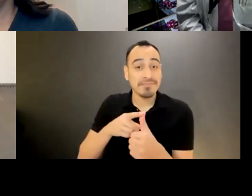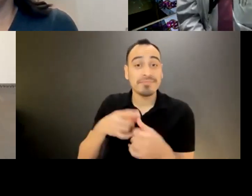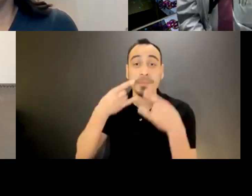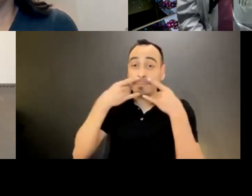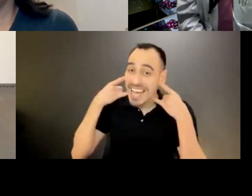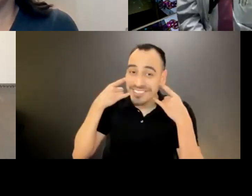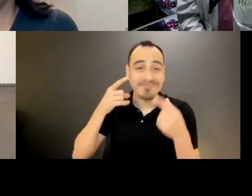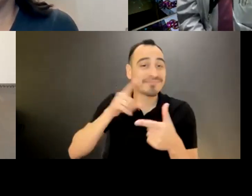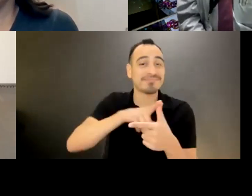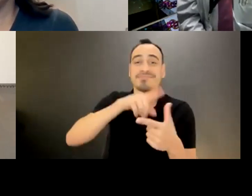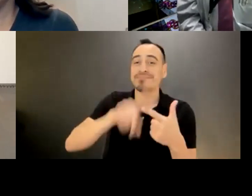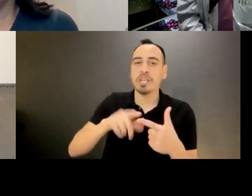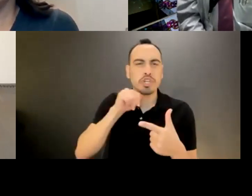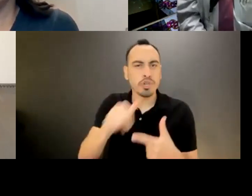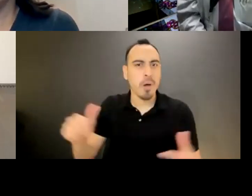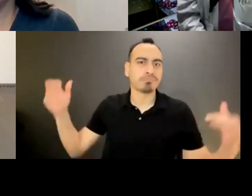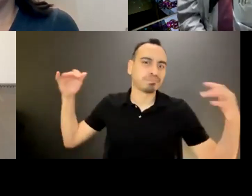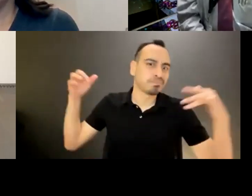Don't congregate in big groups.